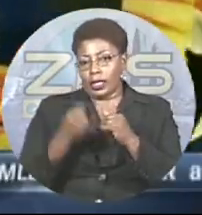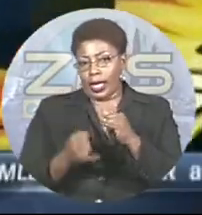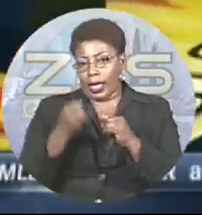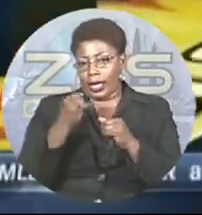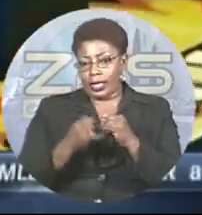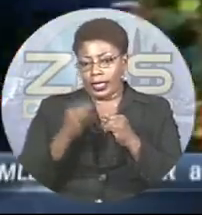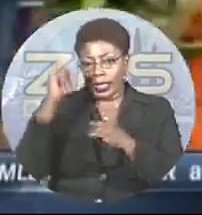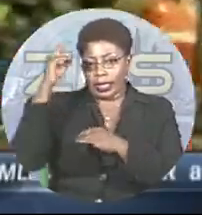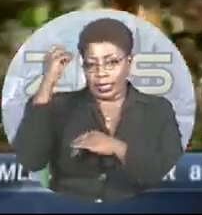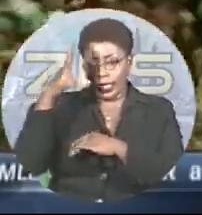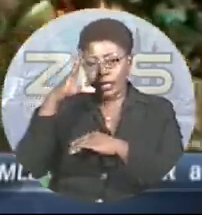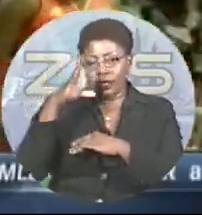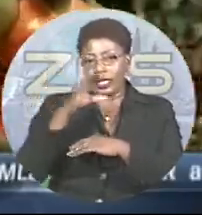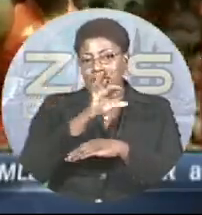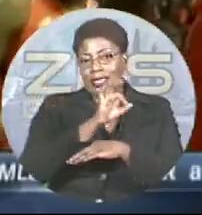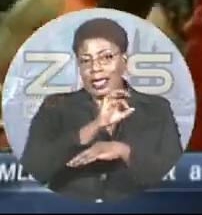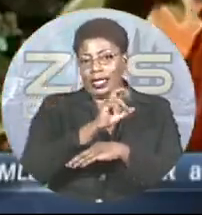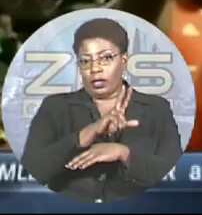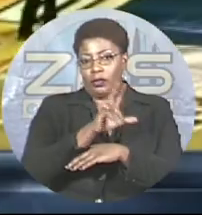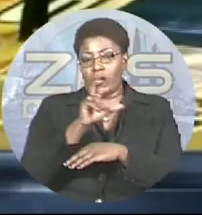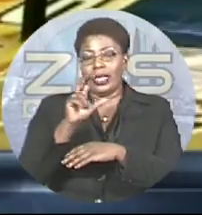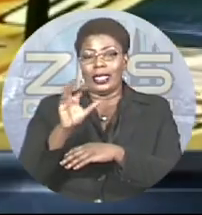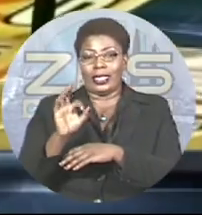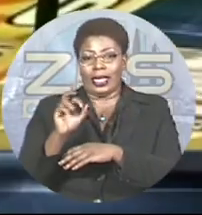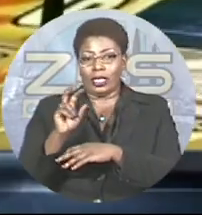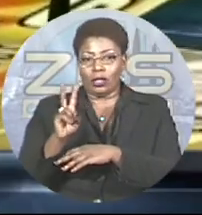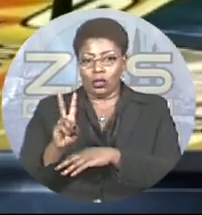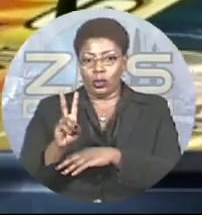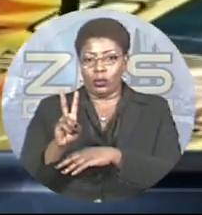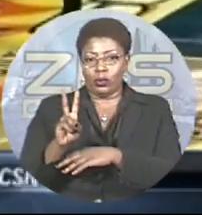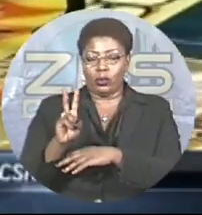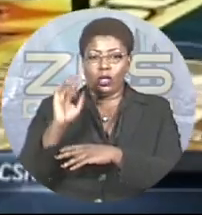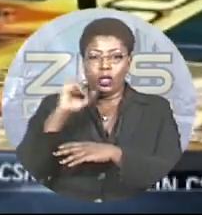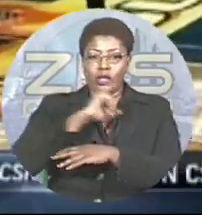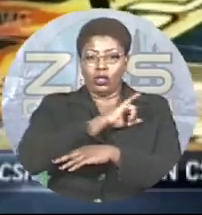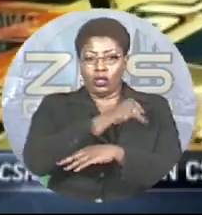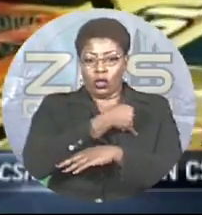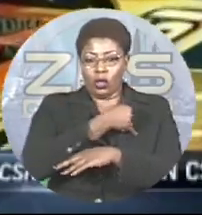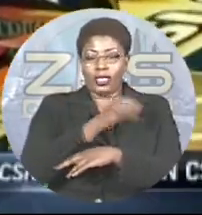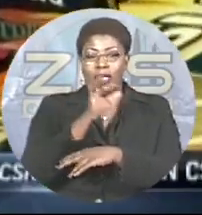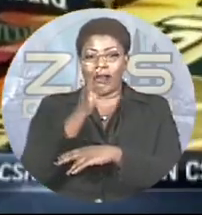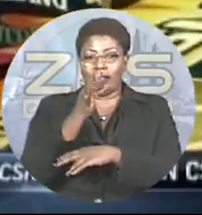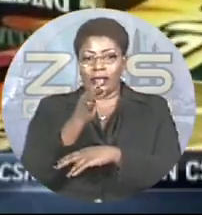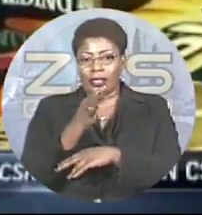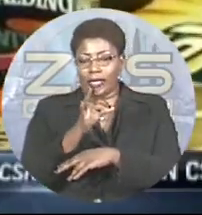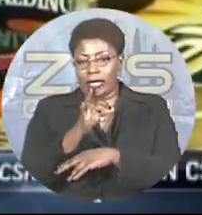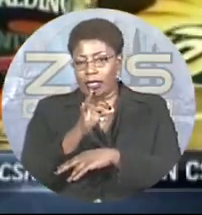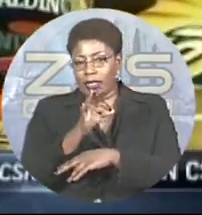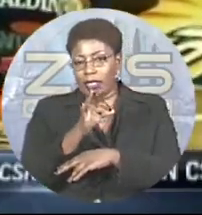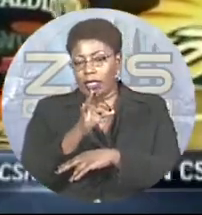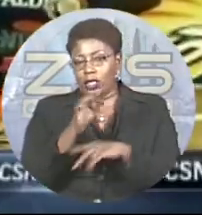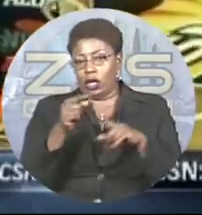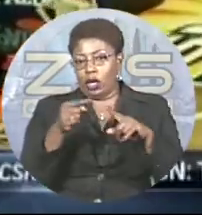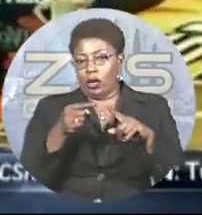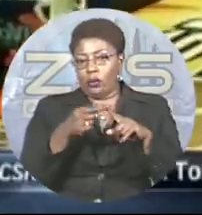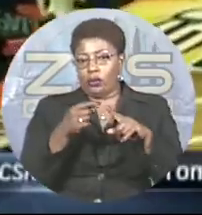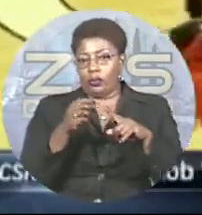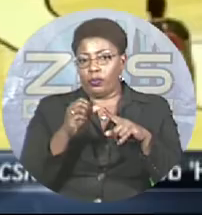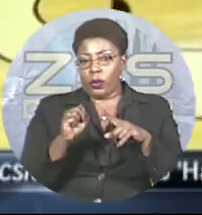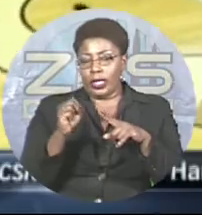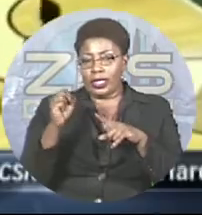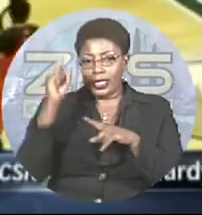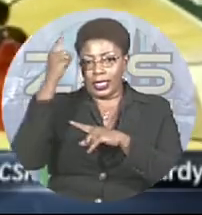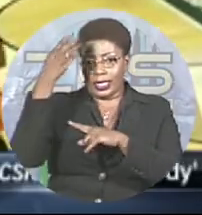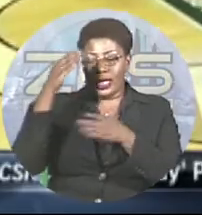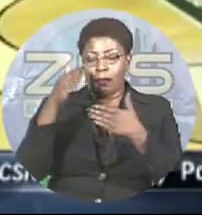the Sun pulling it out 93-92. Jones had 19 points and 13 rebounds in the win. The Sun back on the